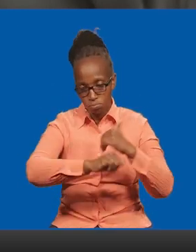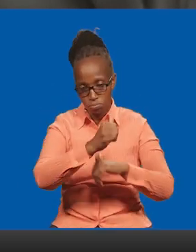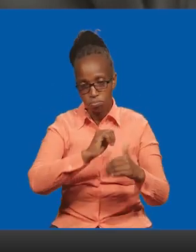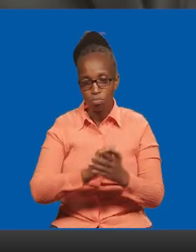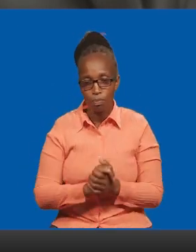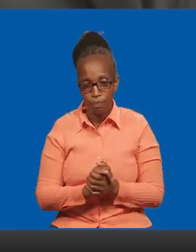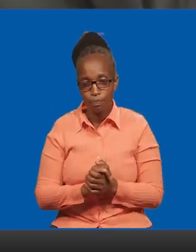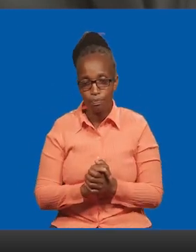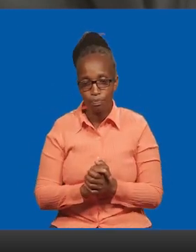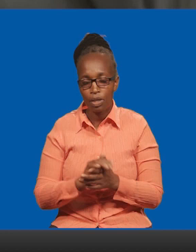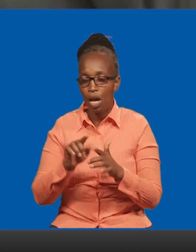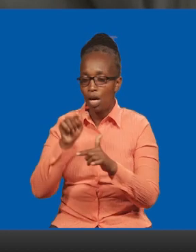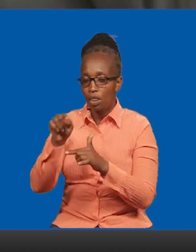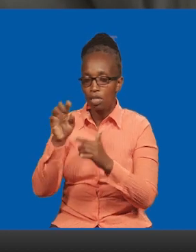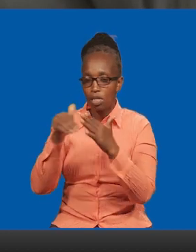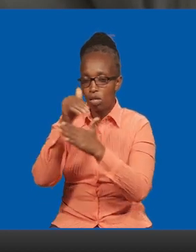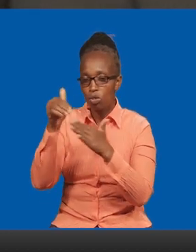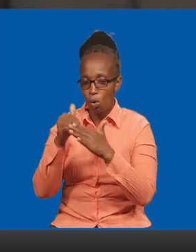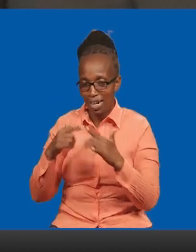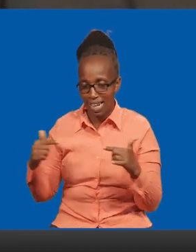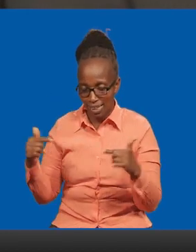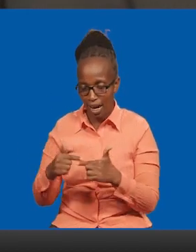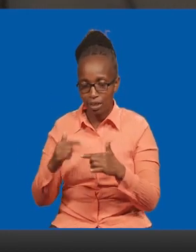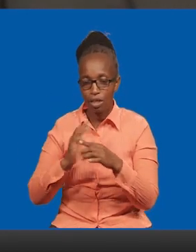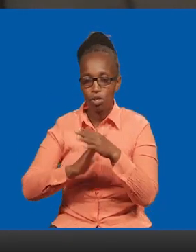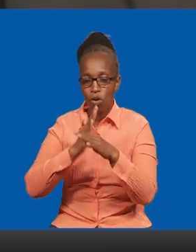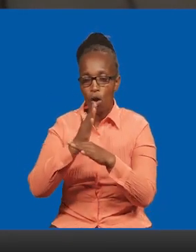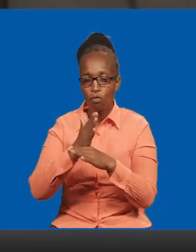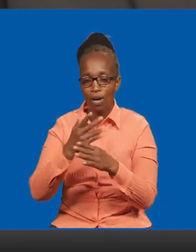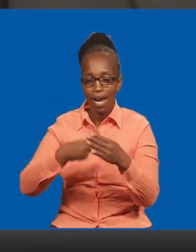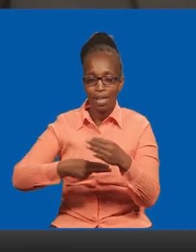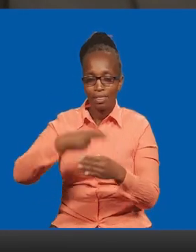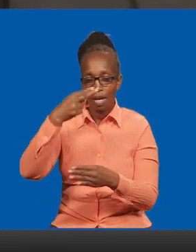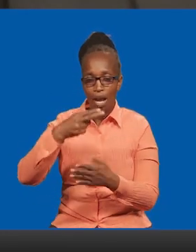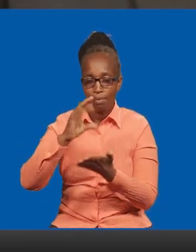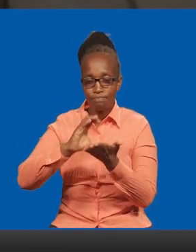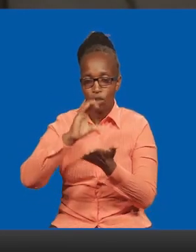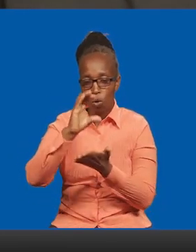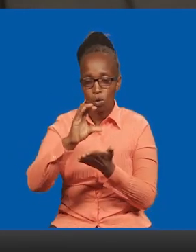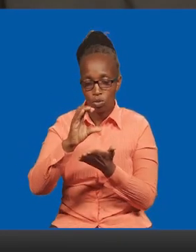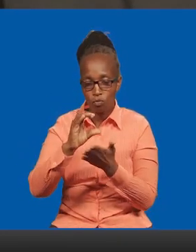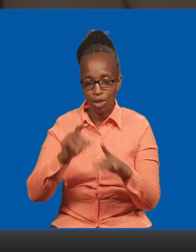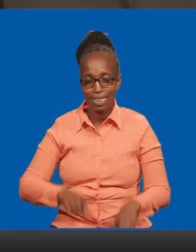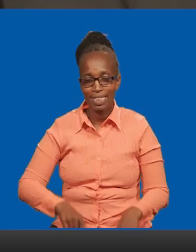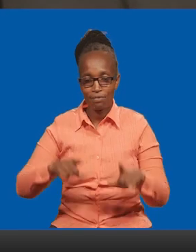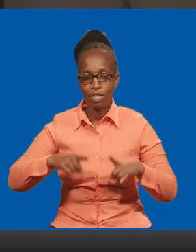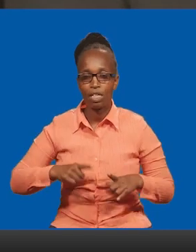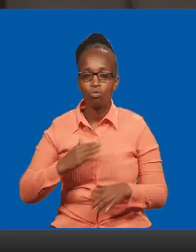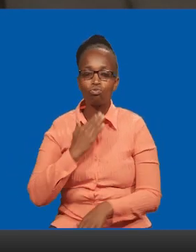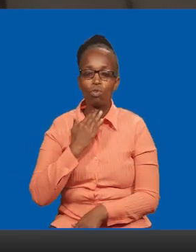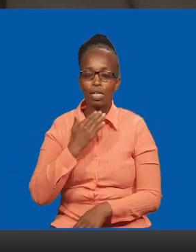country into insurrection. Since we are all hurting from the high cost of living, our best approach is to